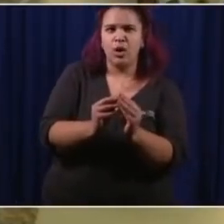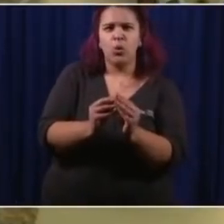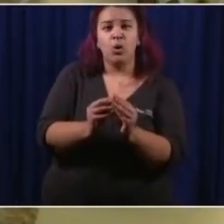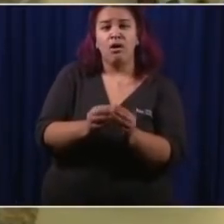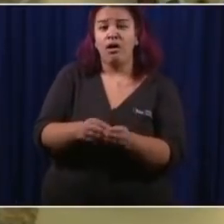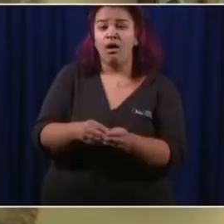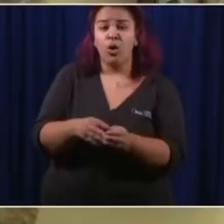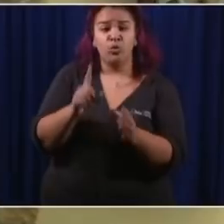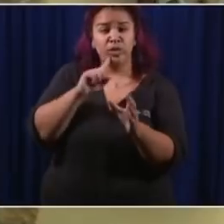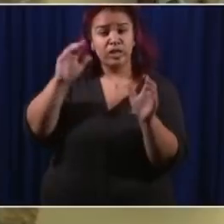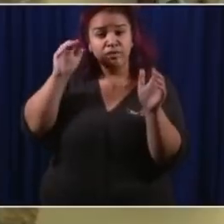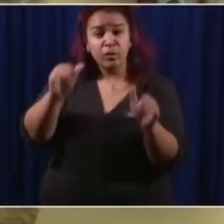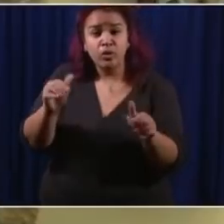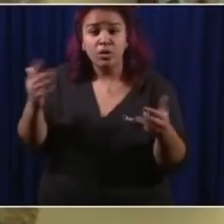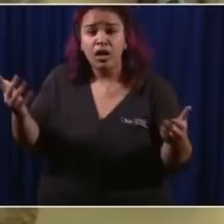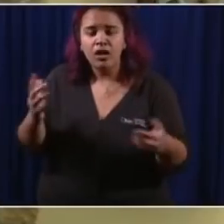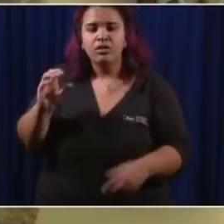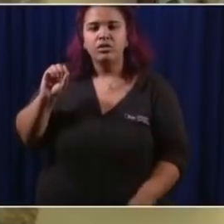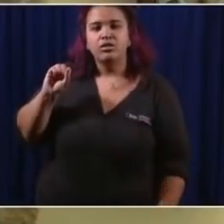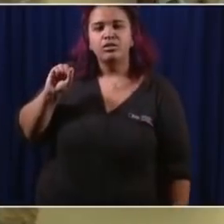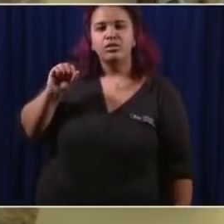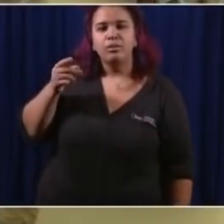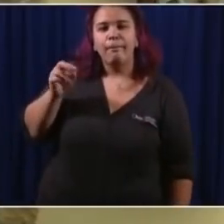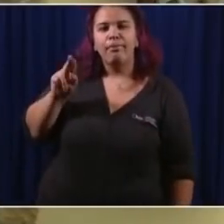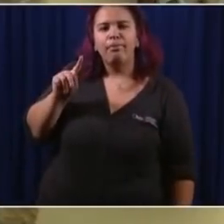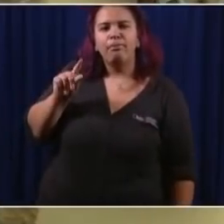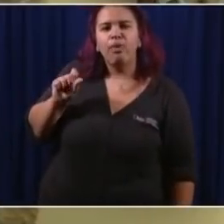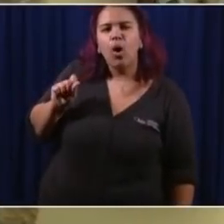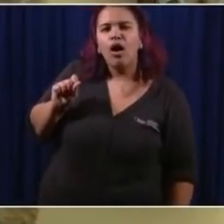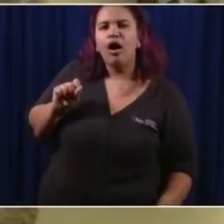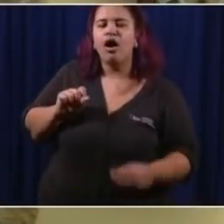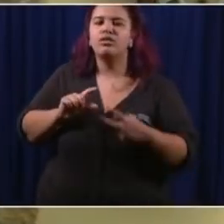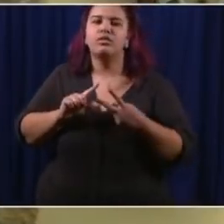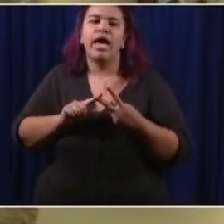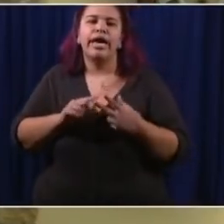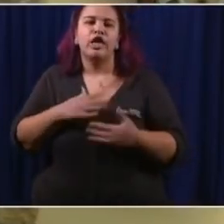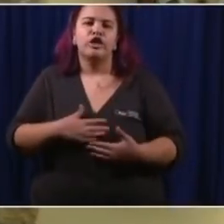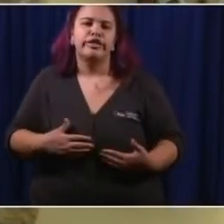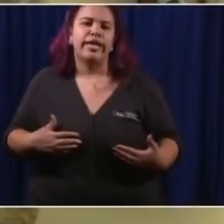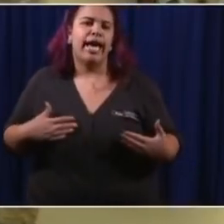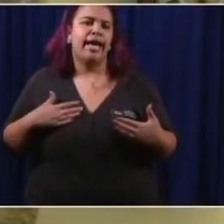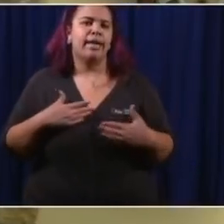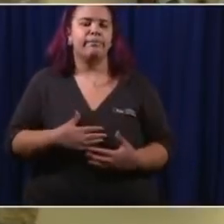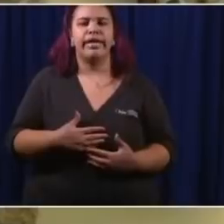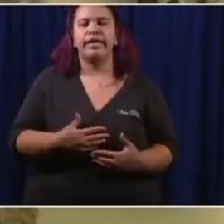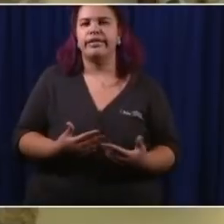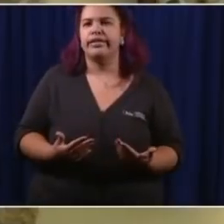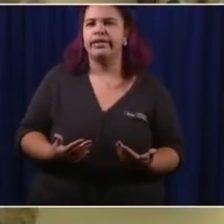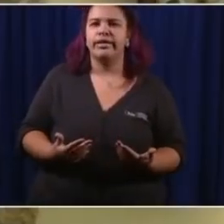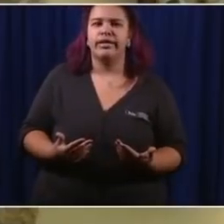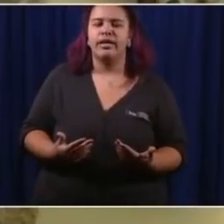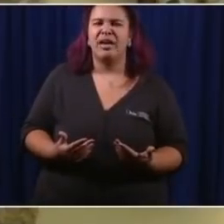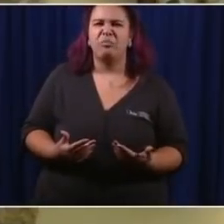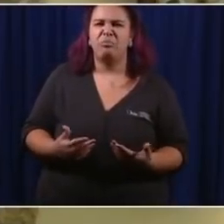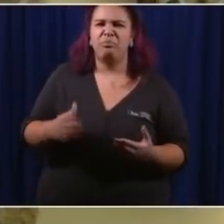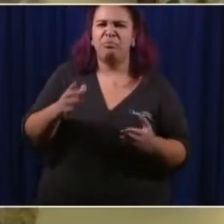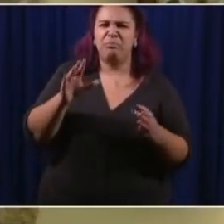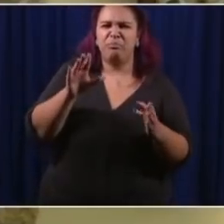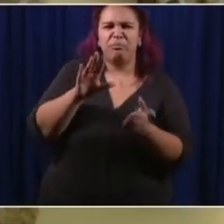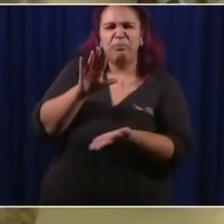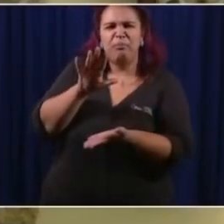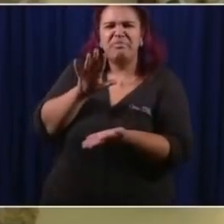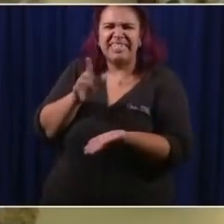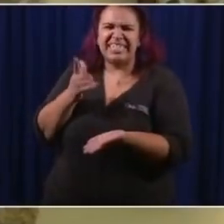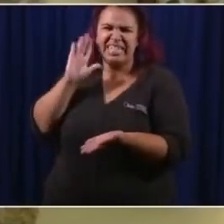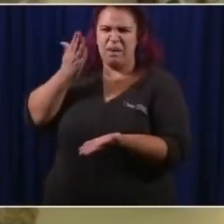sports, entertainment, sort of middle-class concerns than we do what's going on in poor and minority communities,